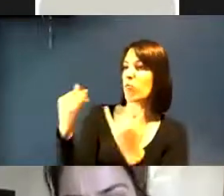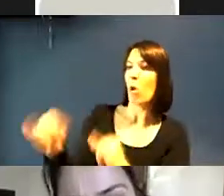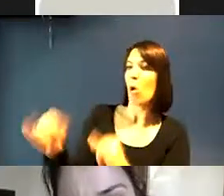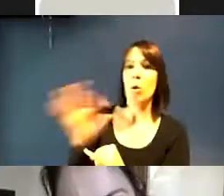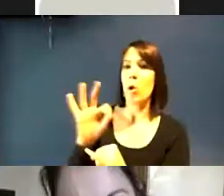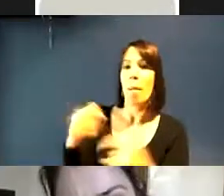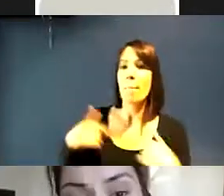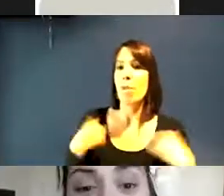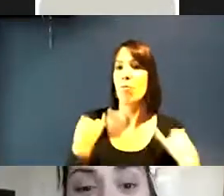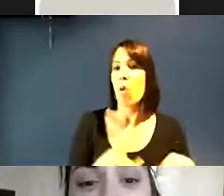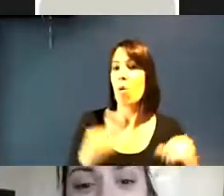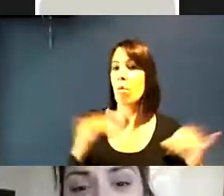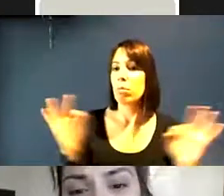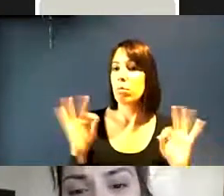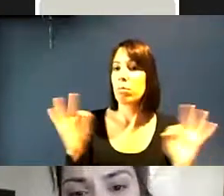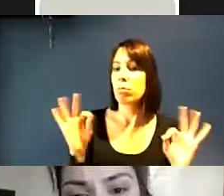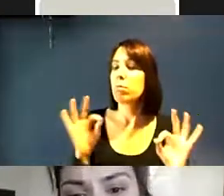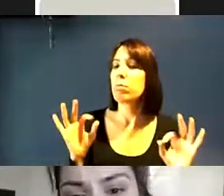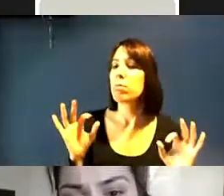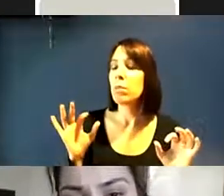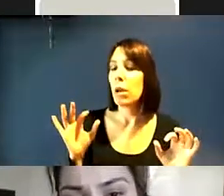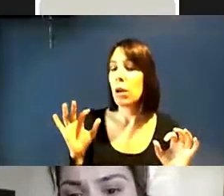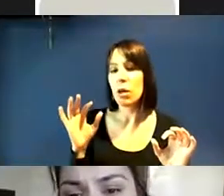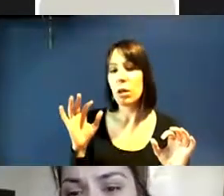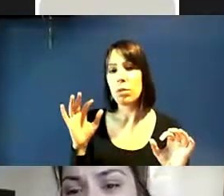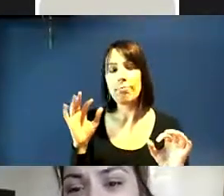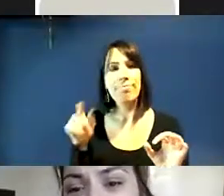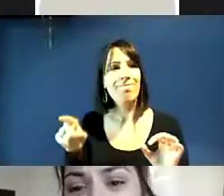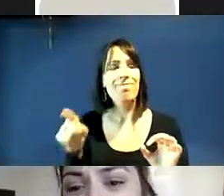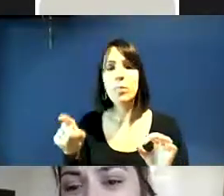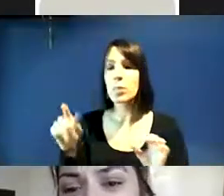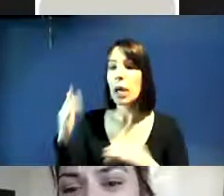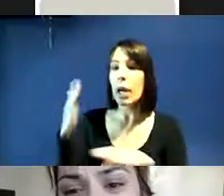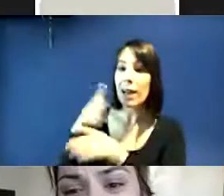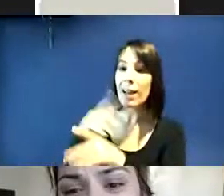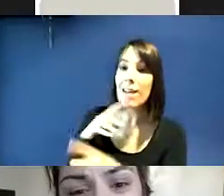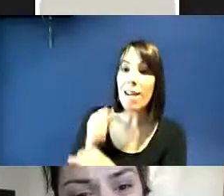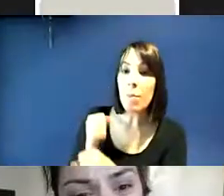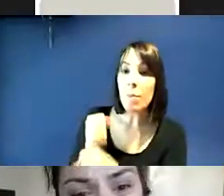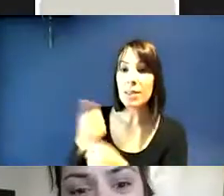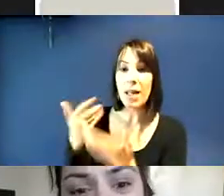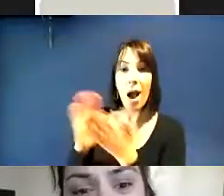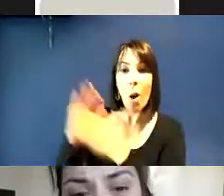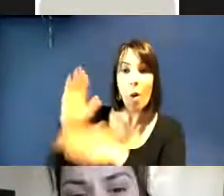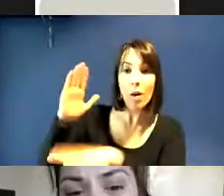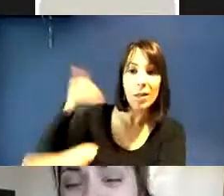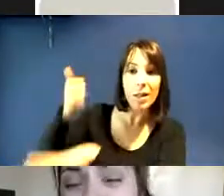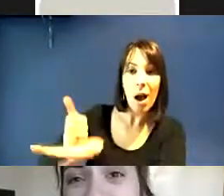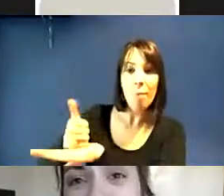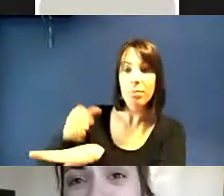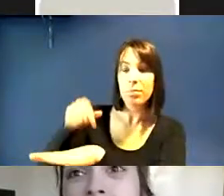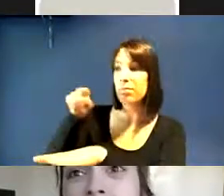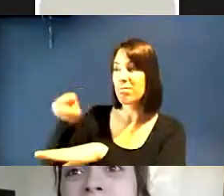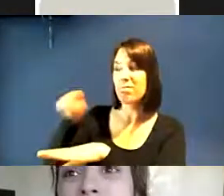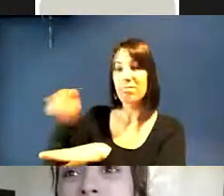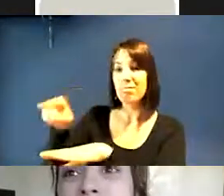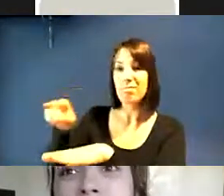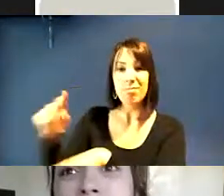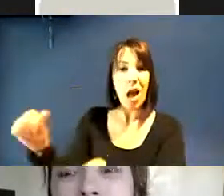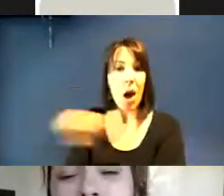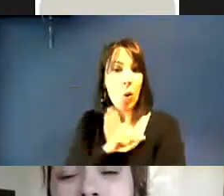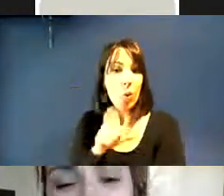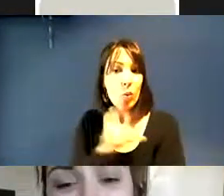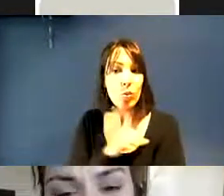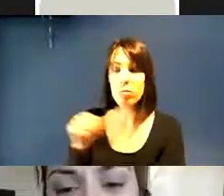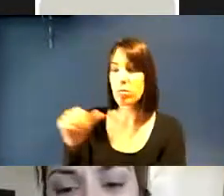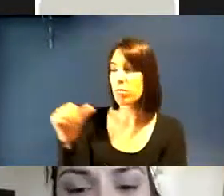Swazik was in, ableist structures in government and community services, and ableist attitudes can also contribute